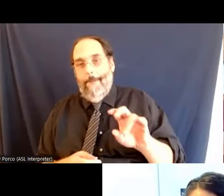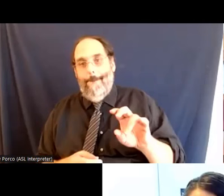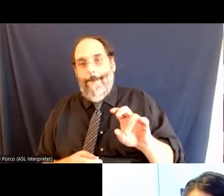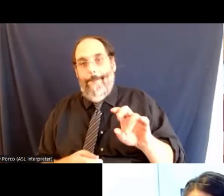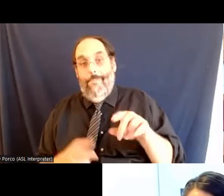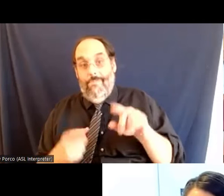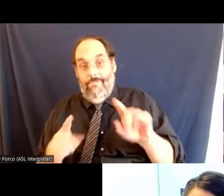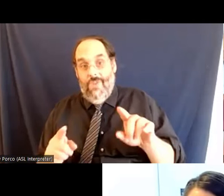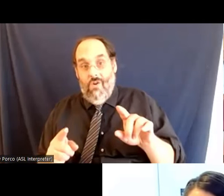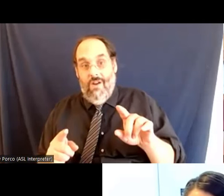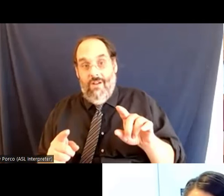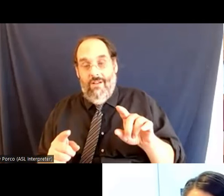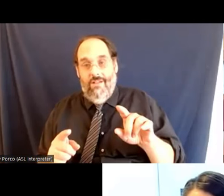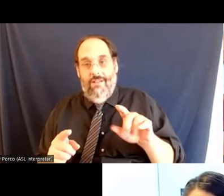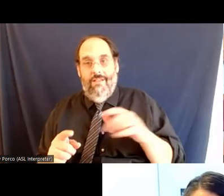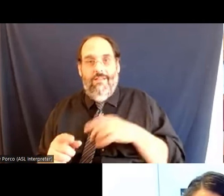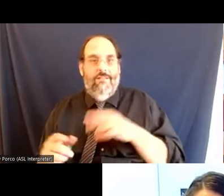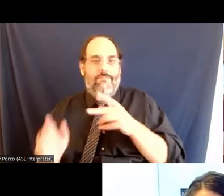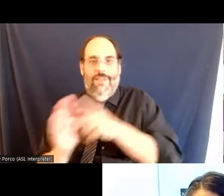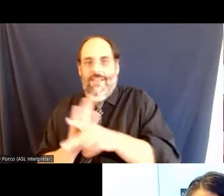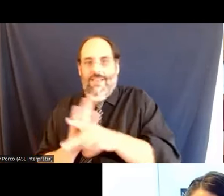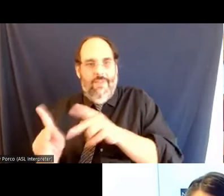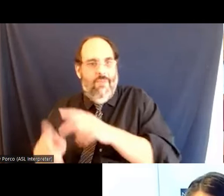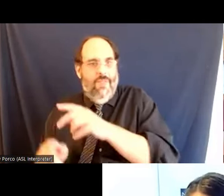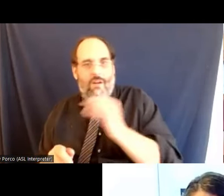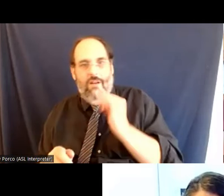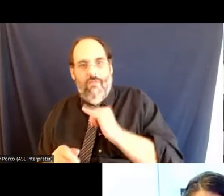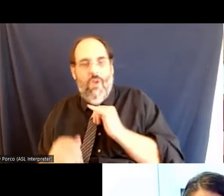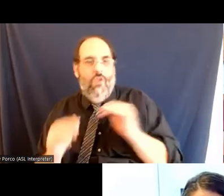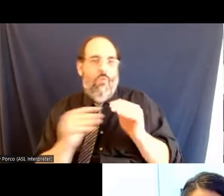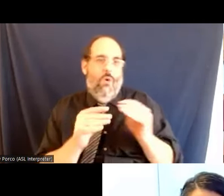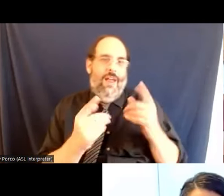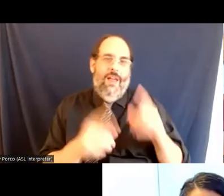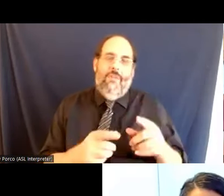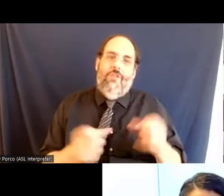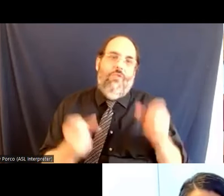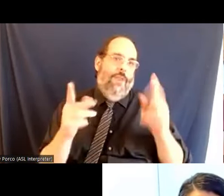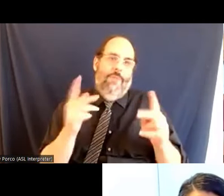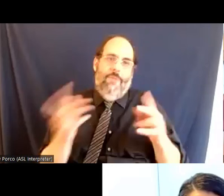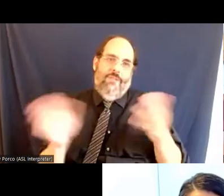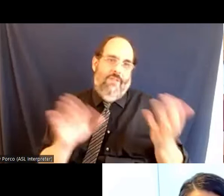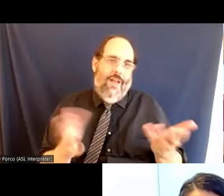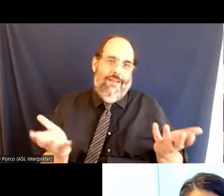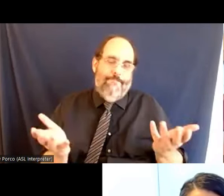during the massacre in Israel and following war, it's taken far too many lives.